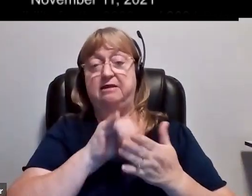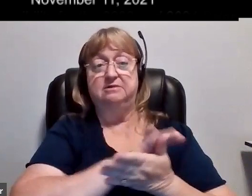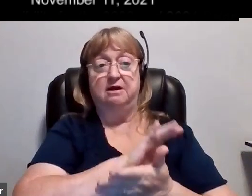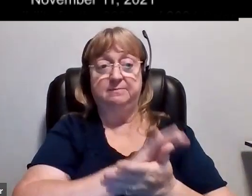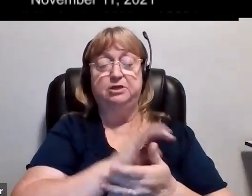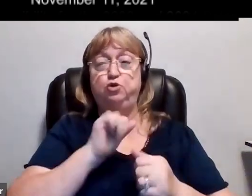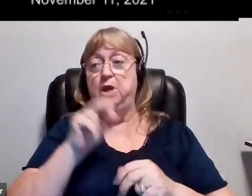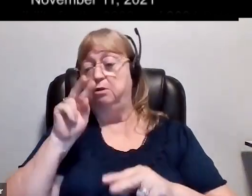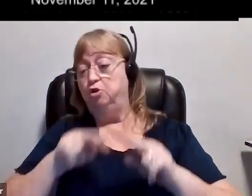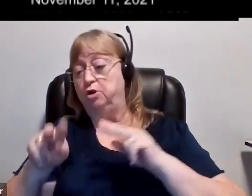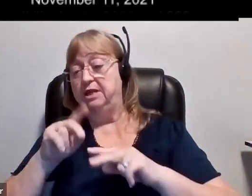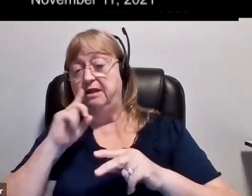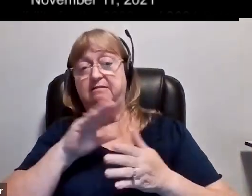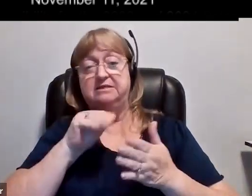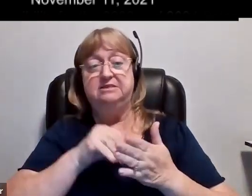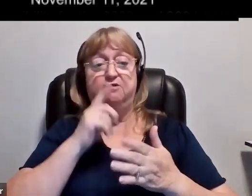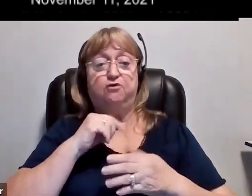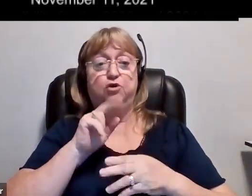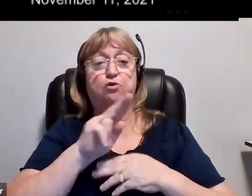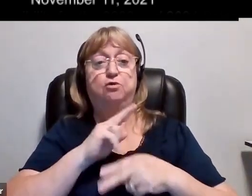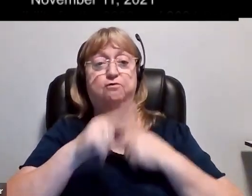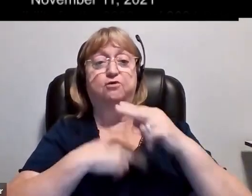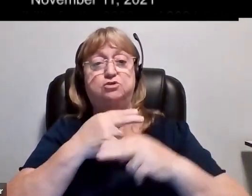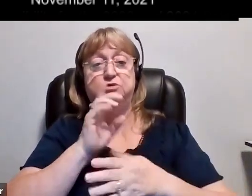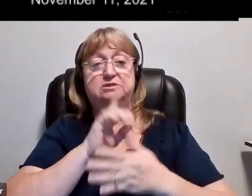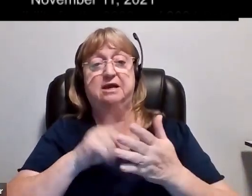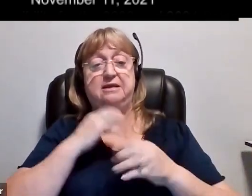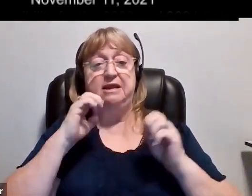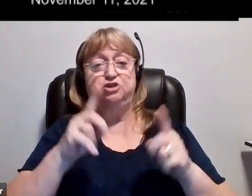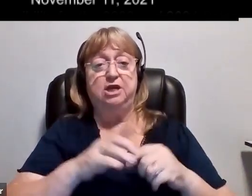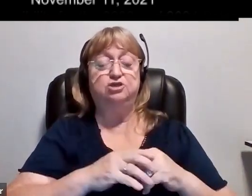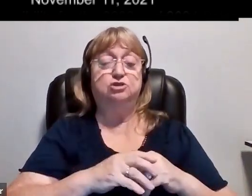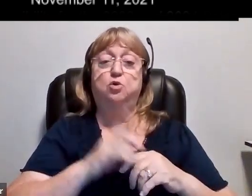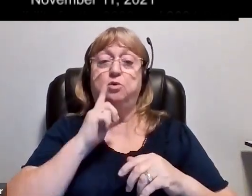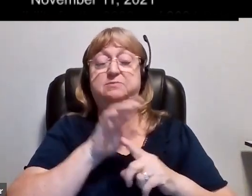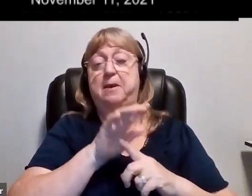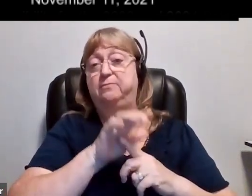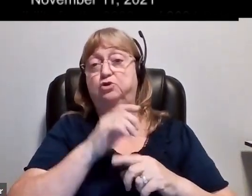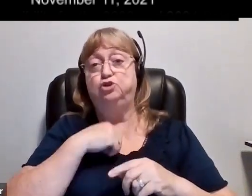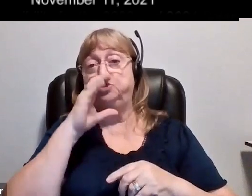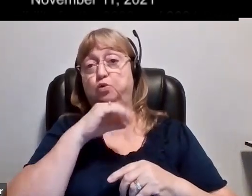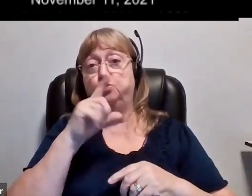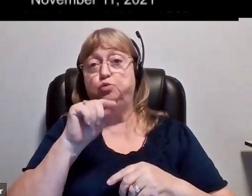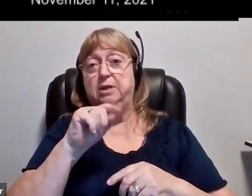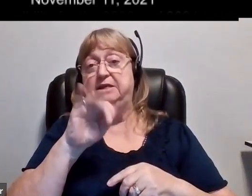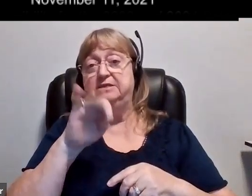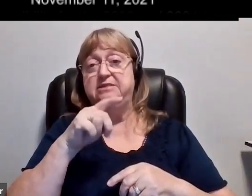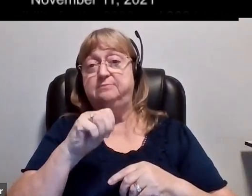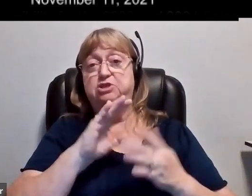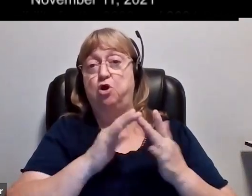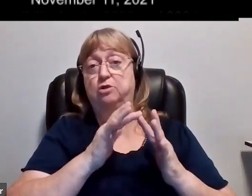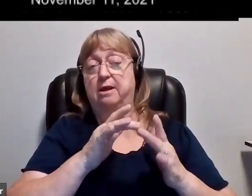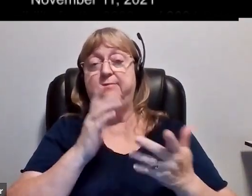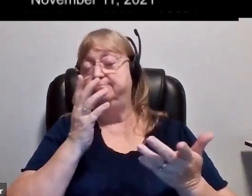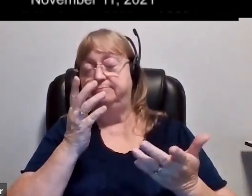can look at it in the Center for Universal Design and Education, or it's very popular. So if you just Google 20 tips online, it'll probably be the